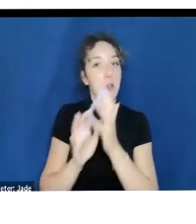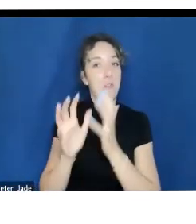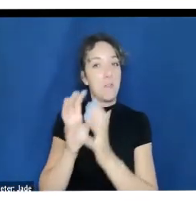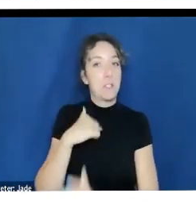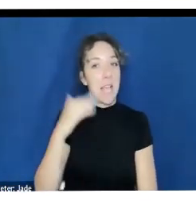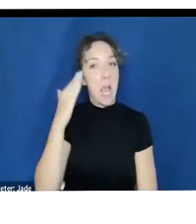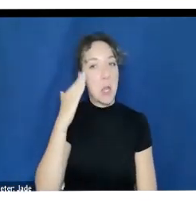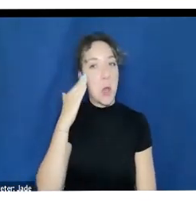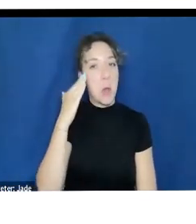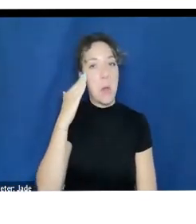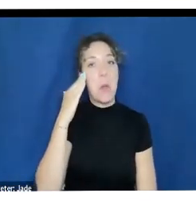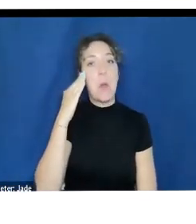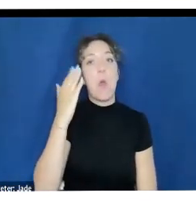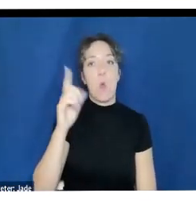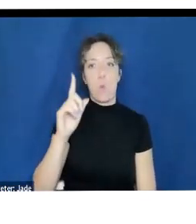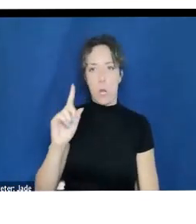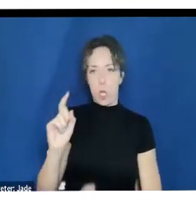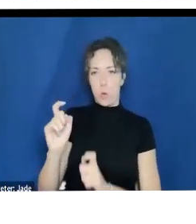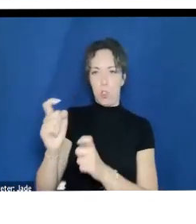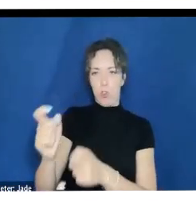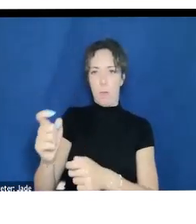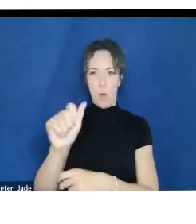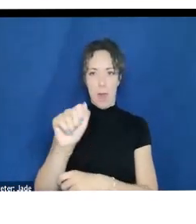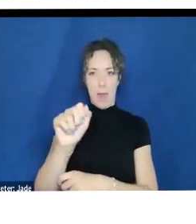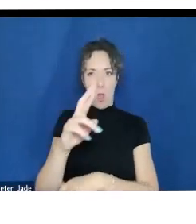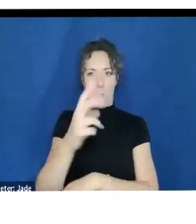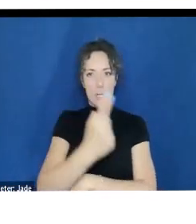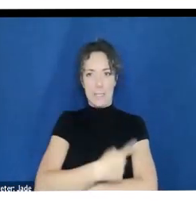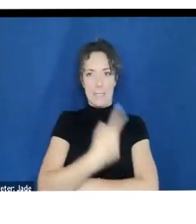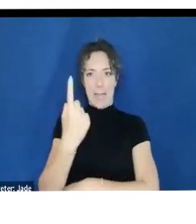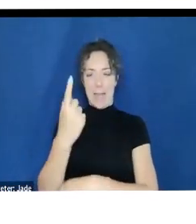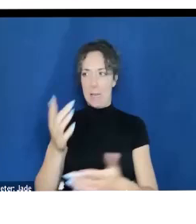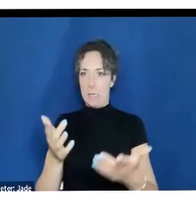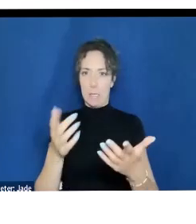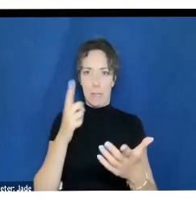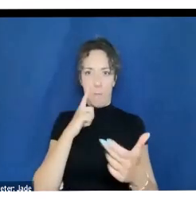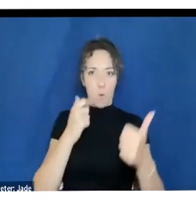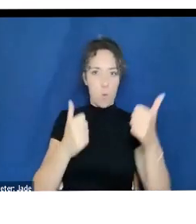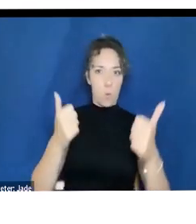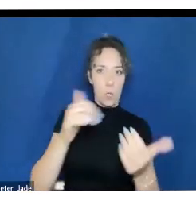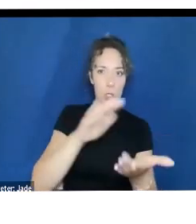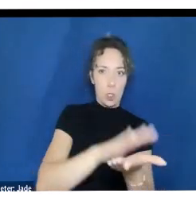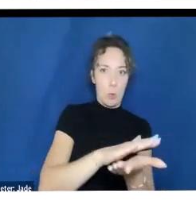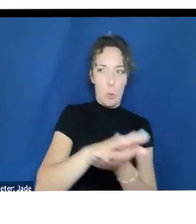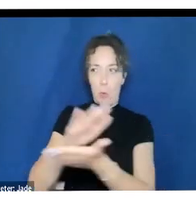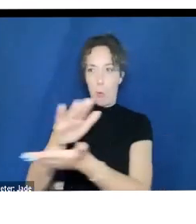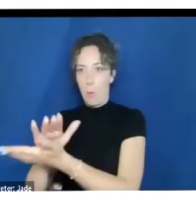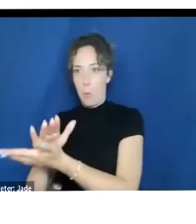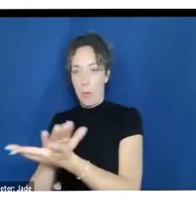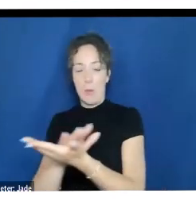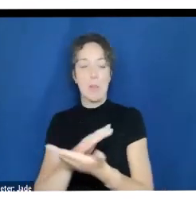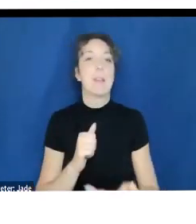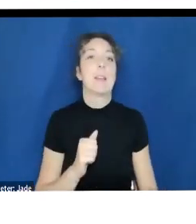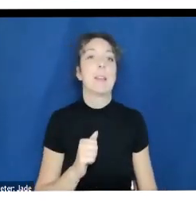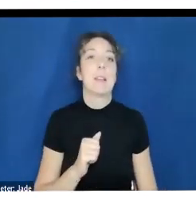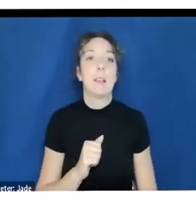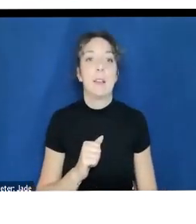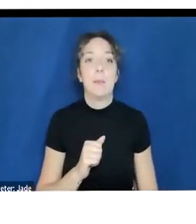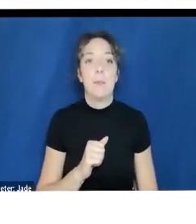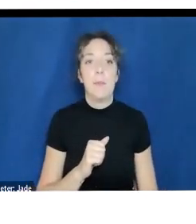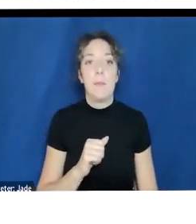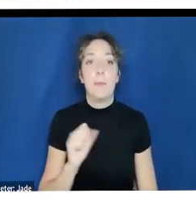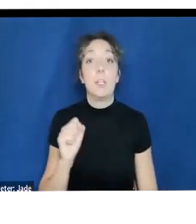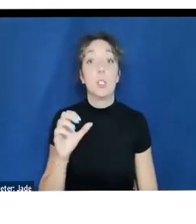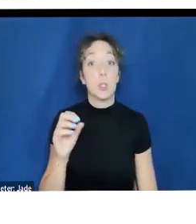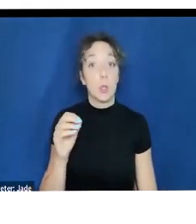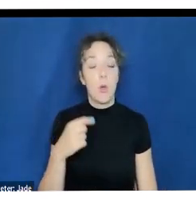attribute an AR day to in terms of what school that student is attending. So